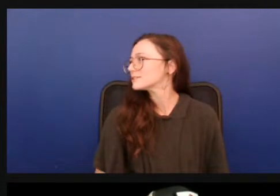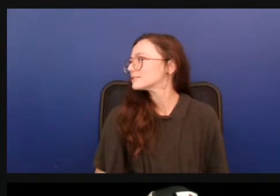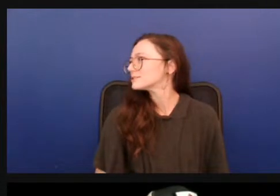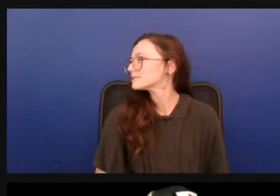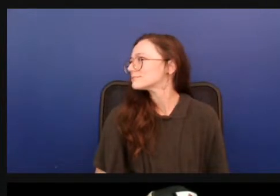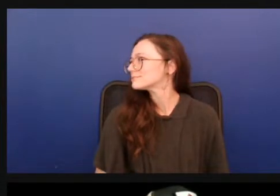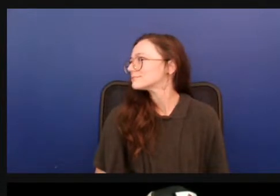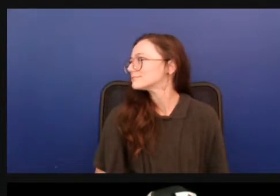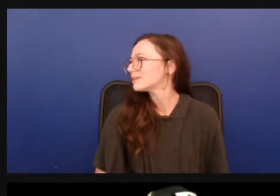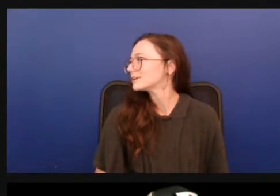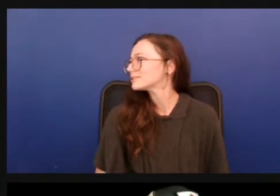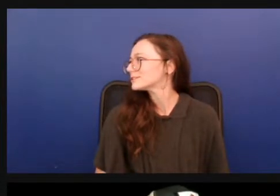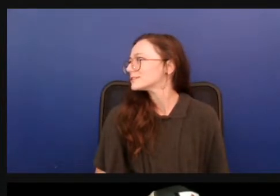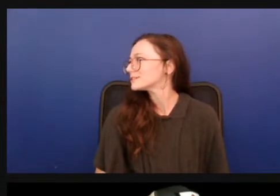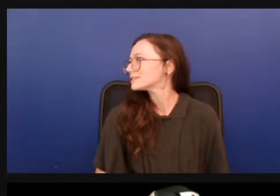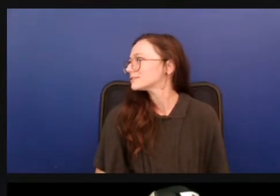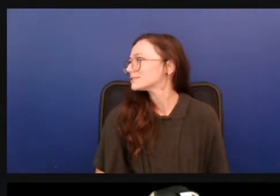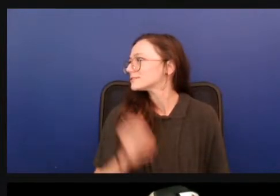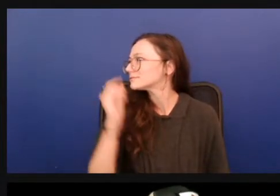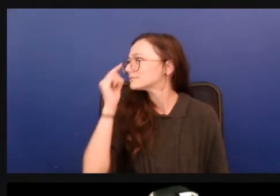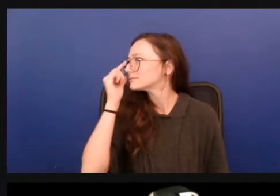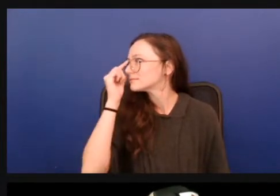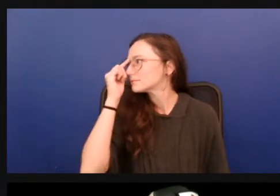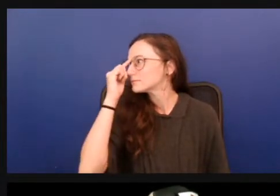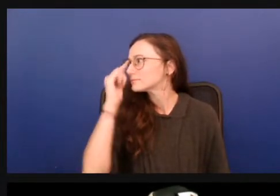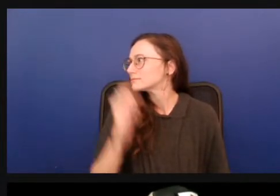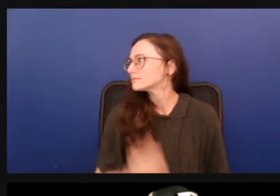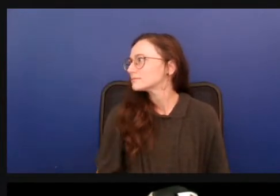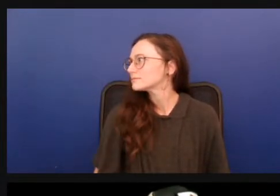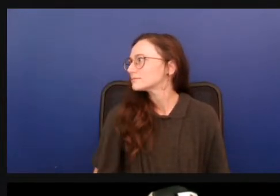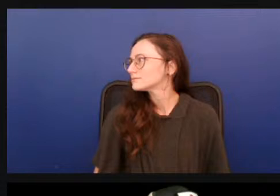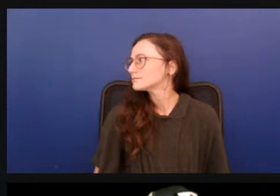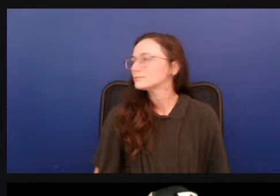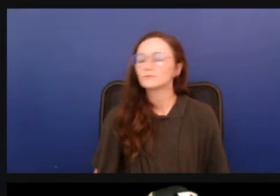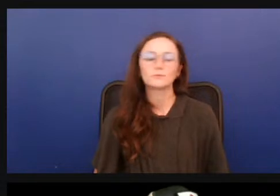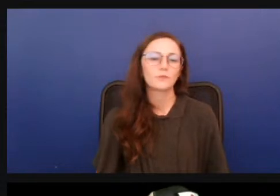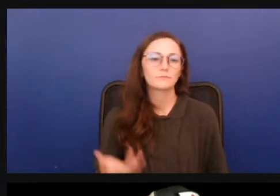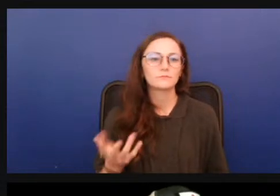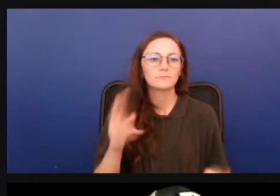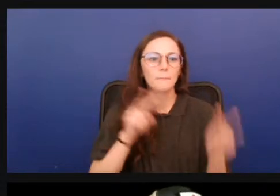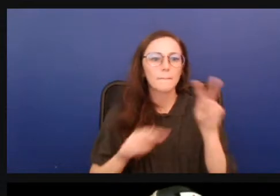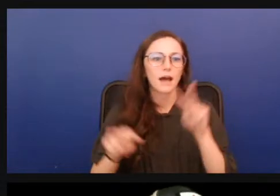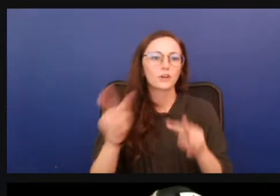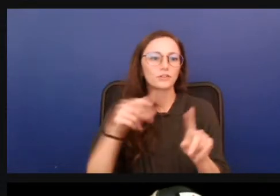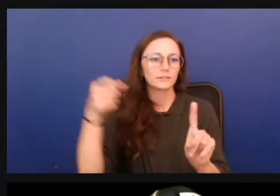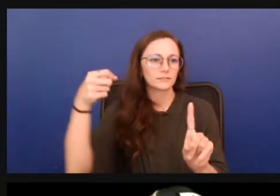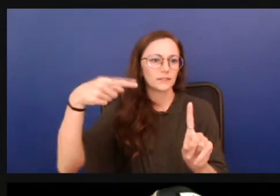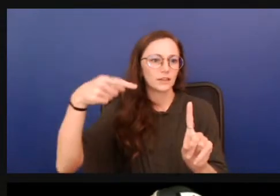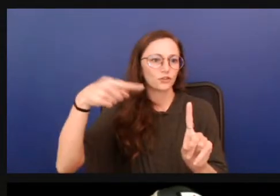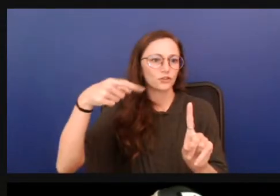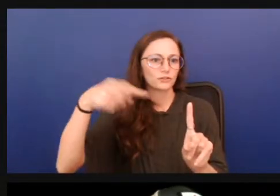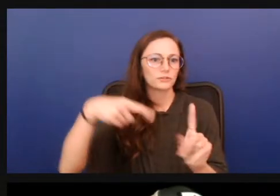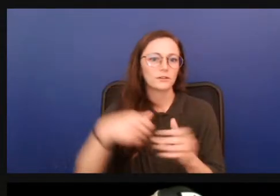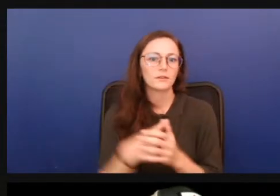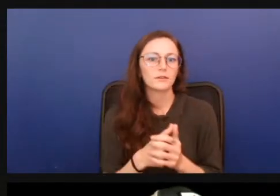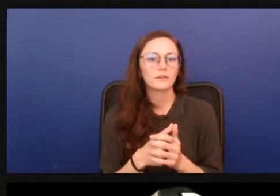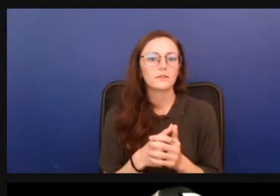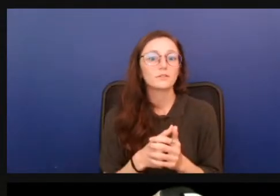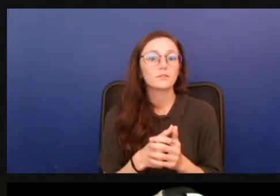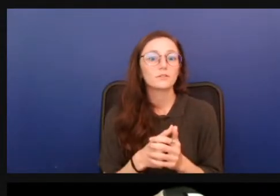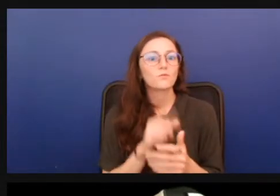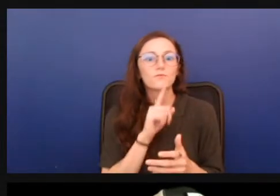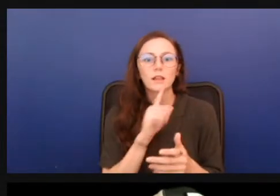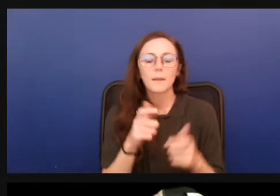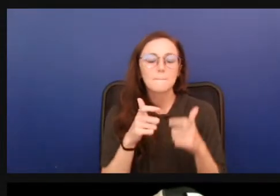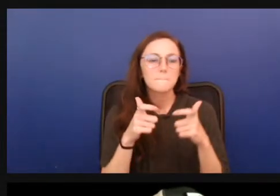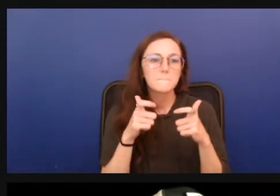Starting off with a week-long tilt. So there's the big drop that offset the